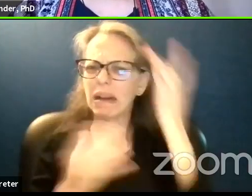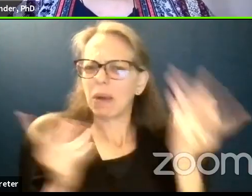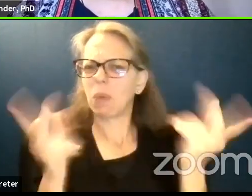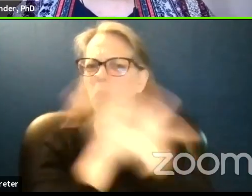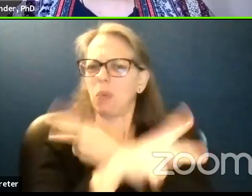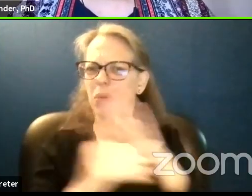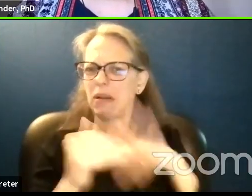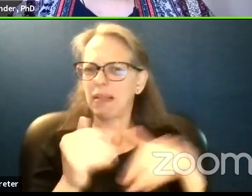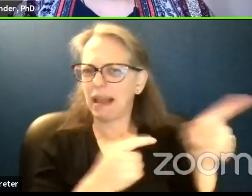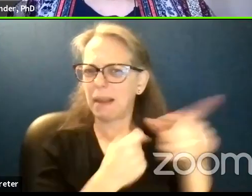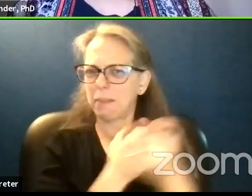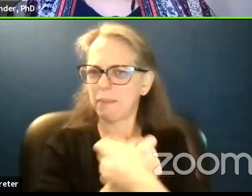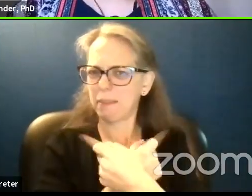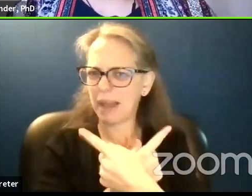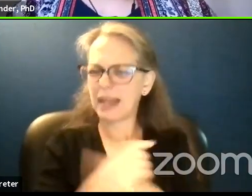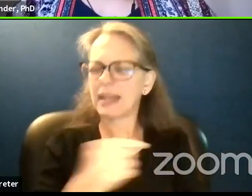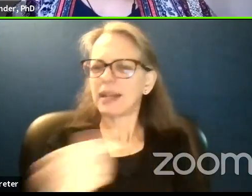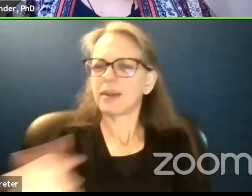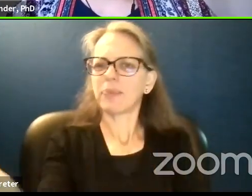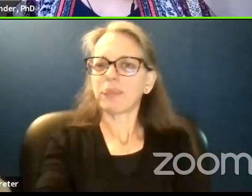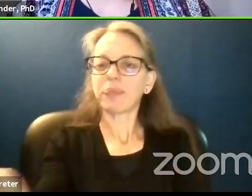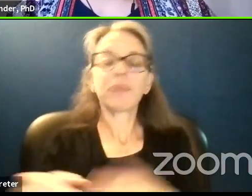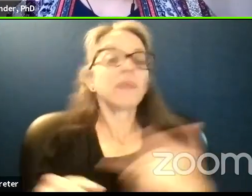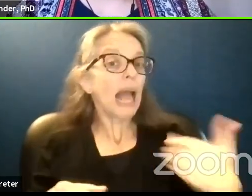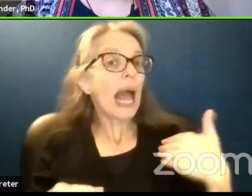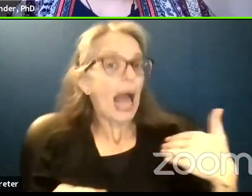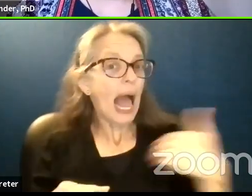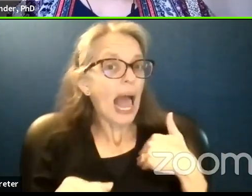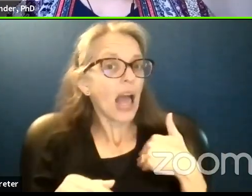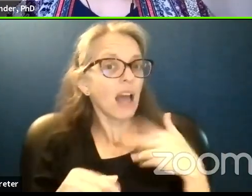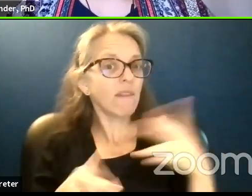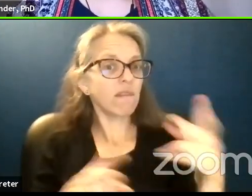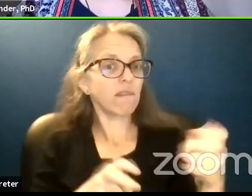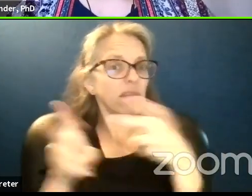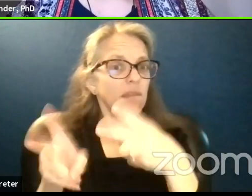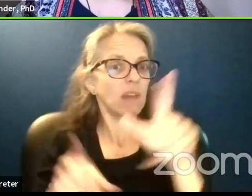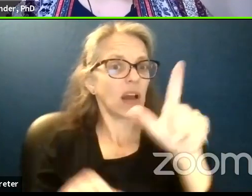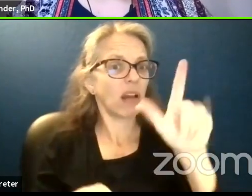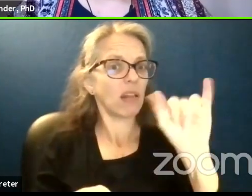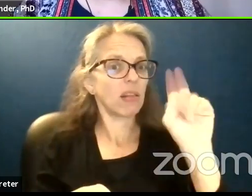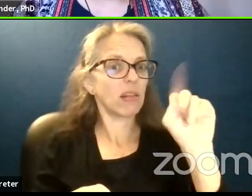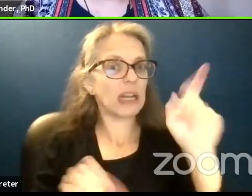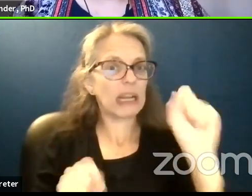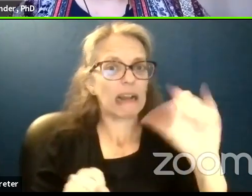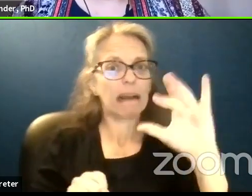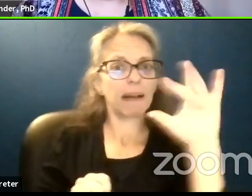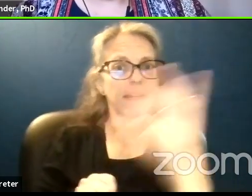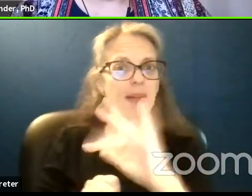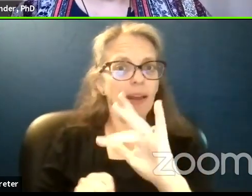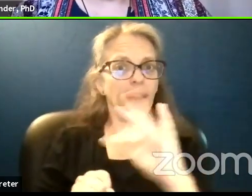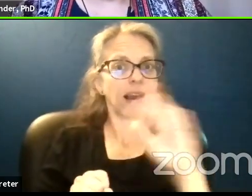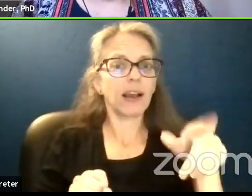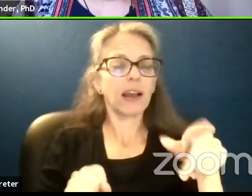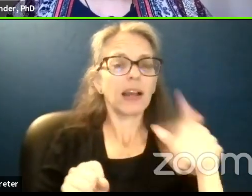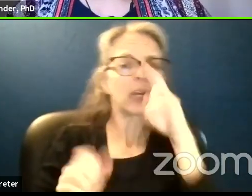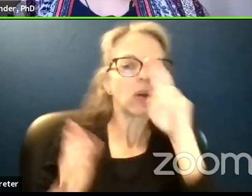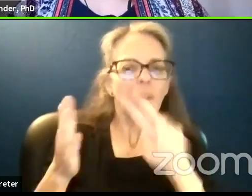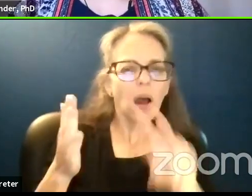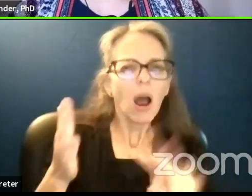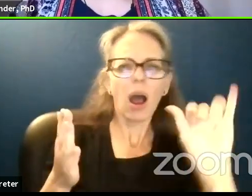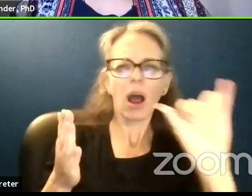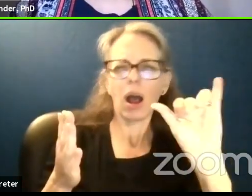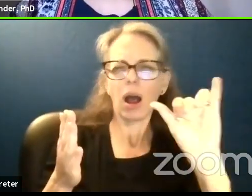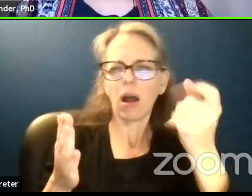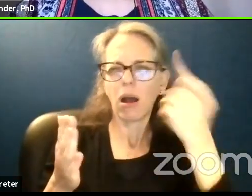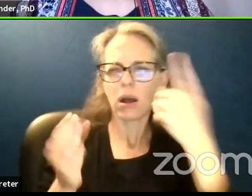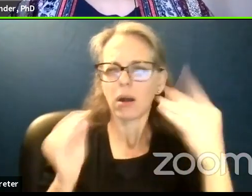I have a link that we'll put in. This will address some of those questions about the bats getting sick.